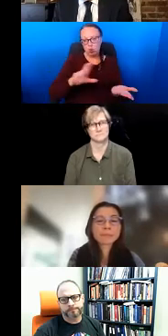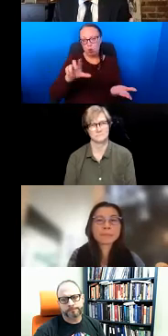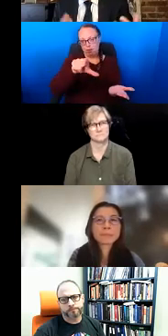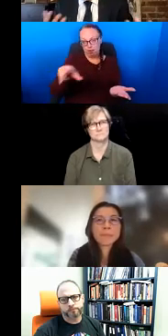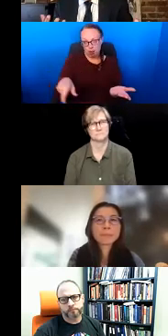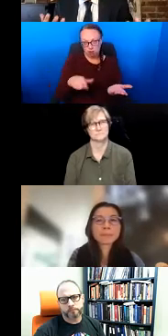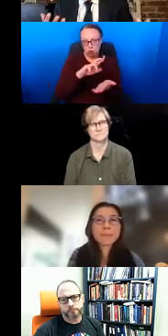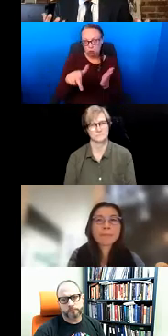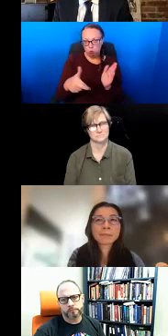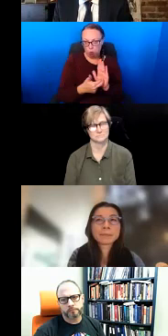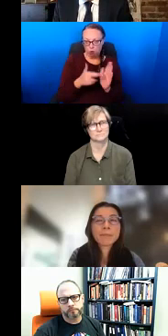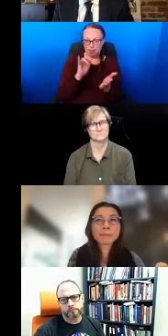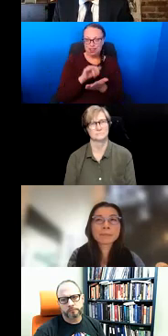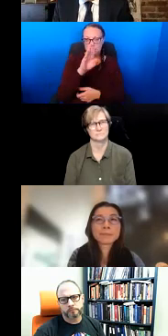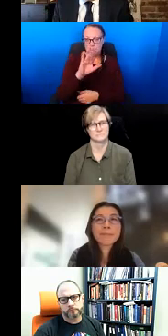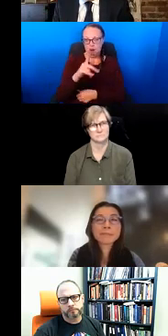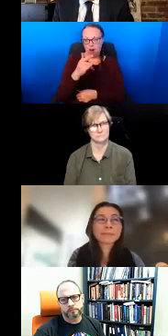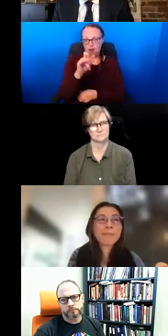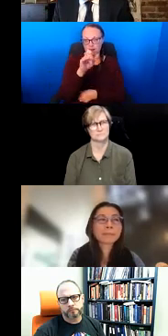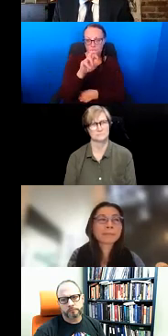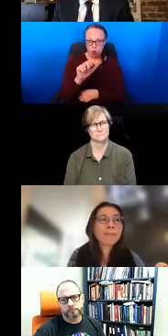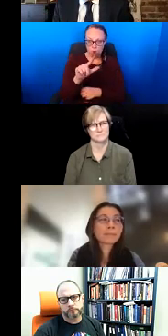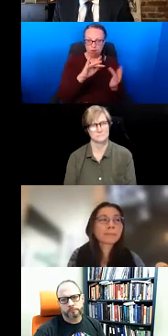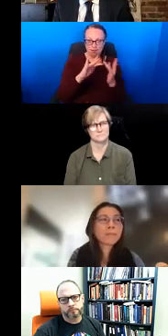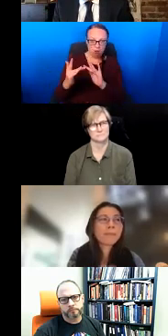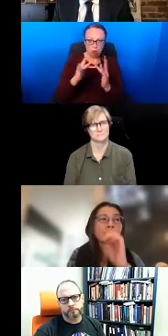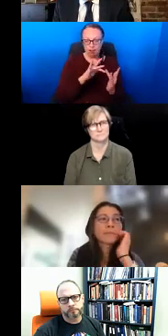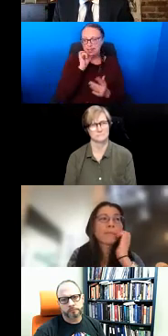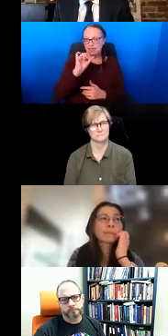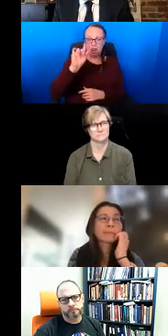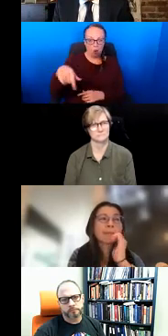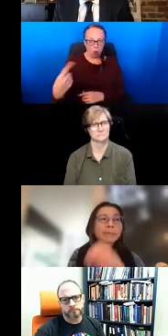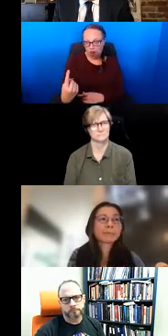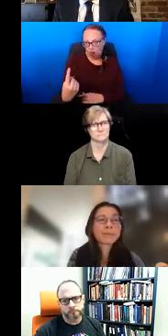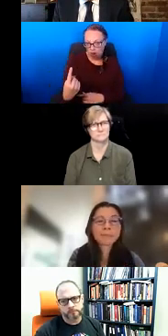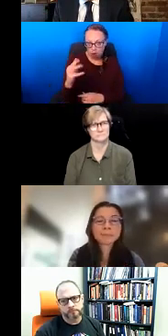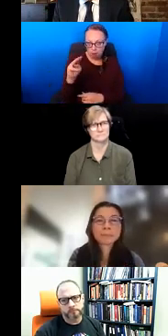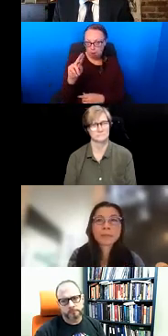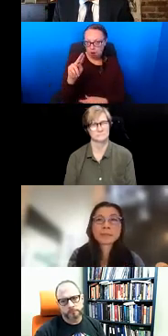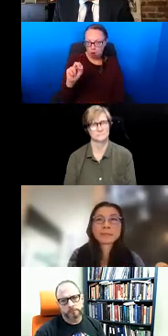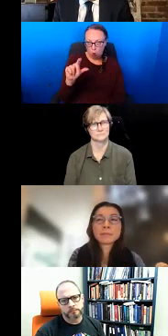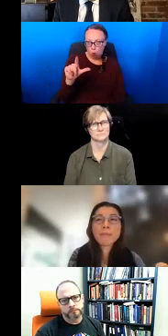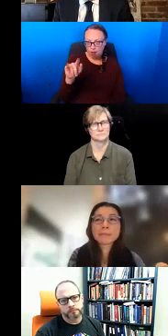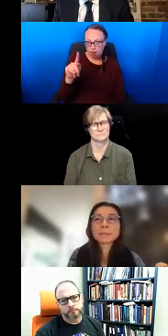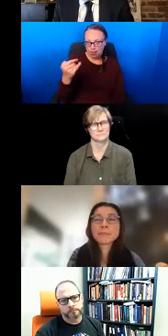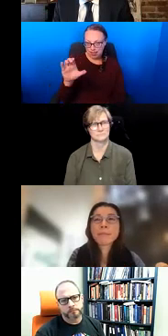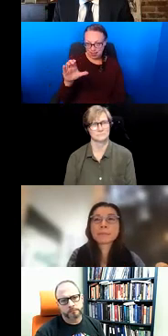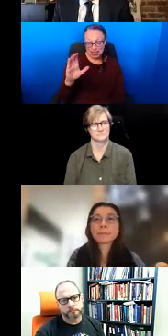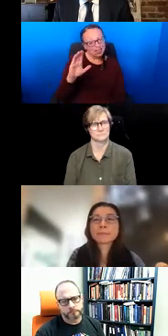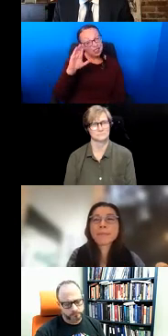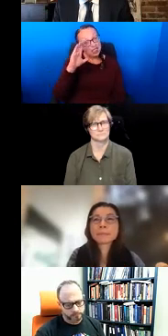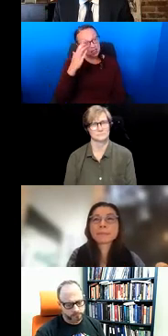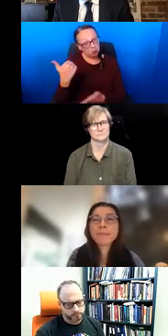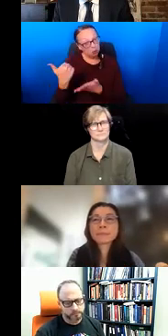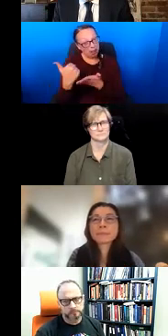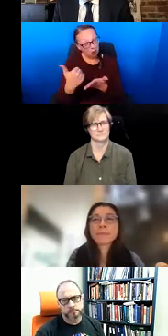this bilateral network of regions isn't monolithic, that in many ways it seems to be helpful, it